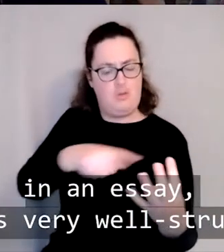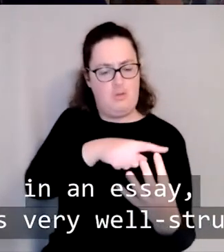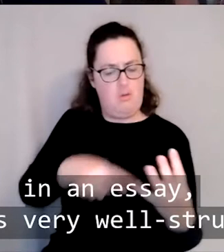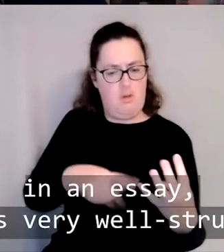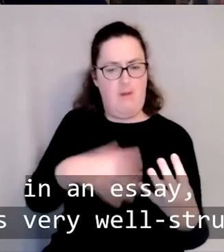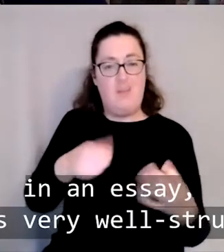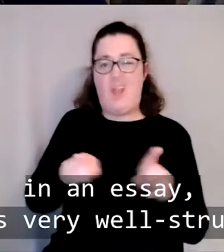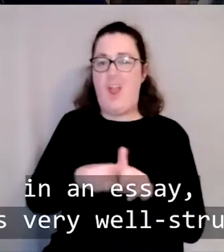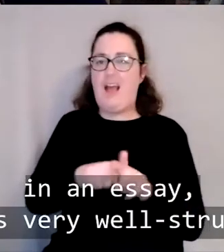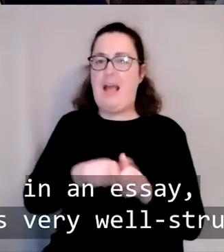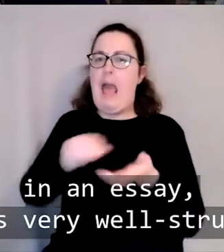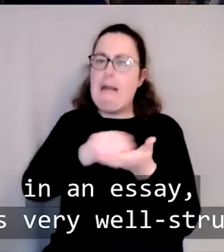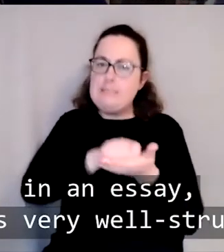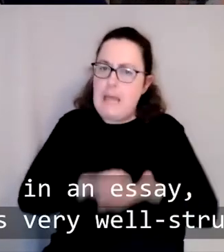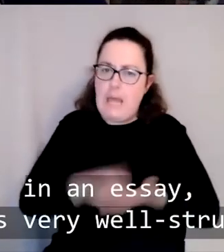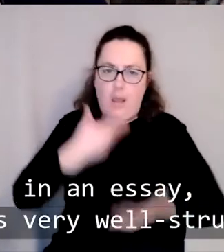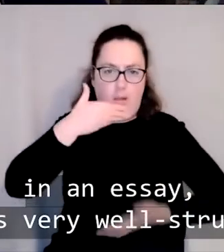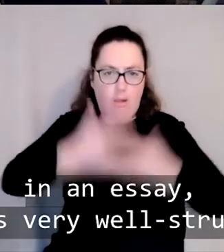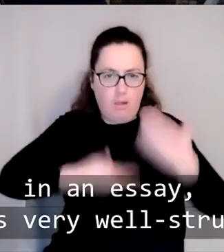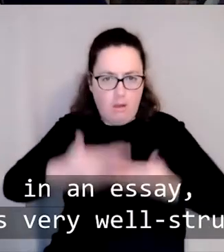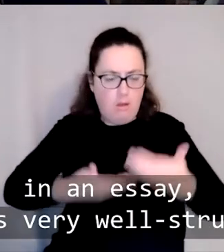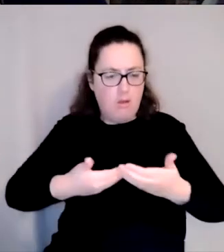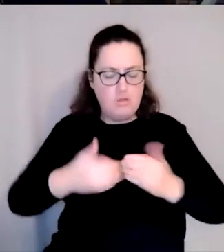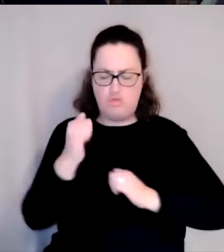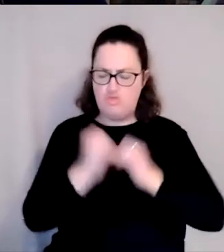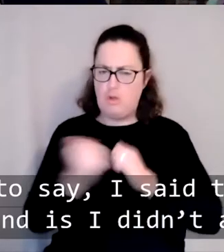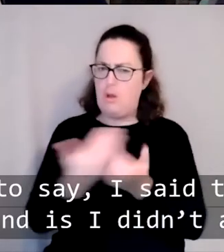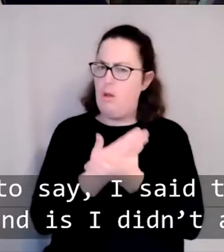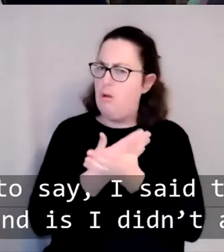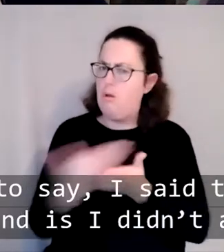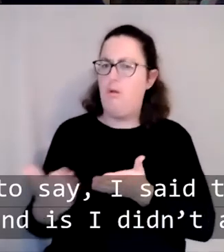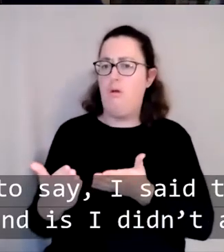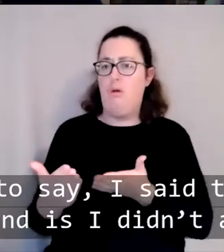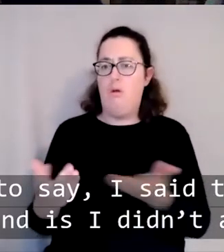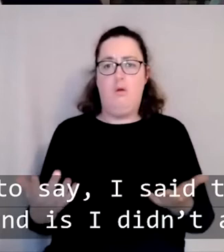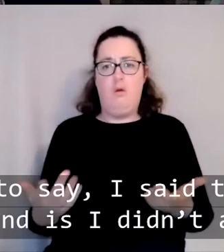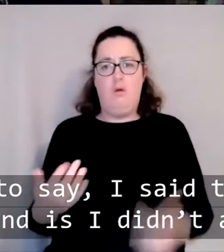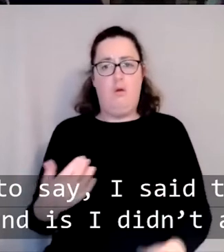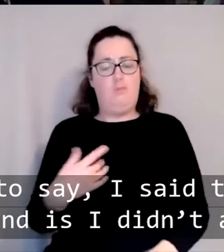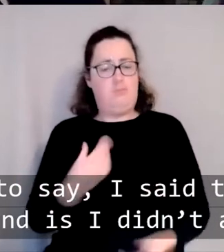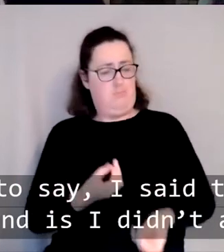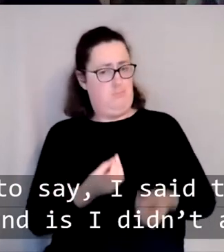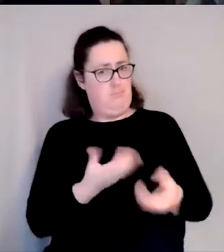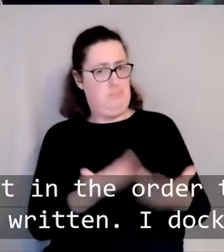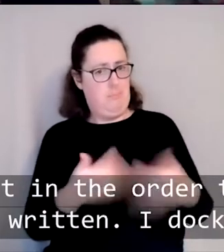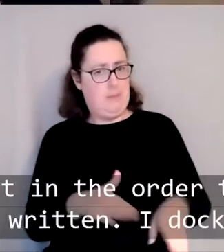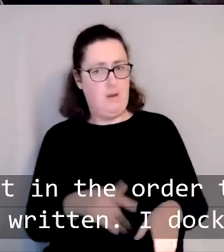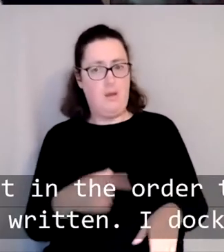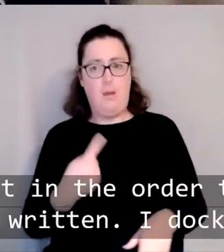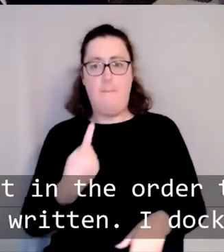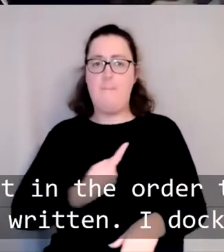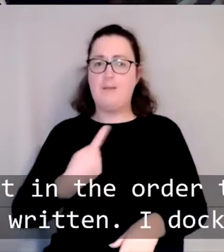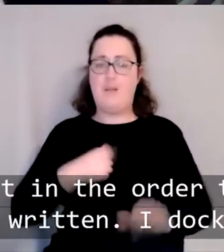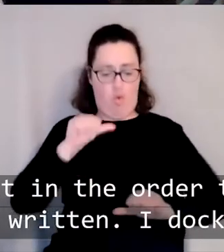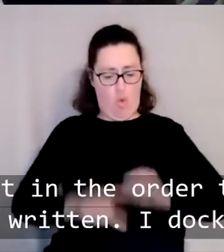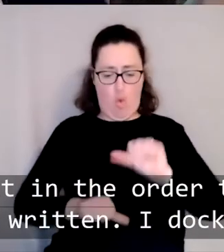an essay, and it's very well structured, so you can. I have to say, I said to Vince beforehand, is I didn't actually do it in the